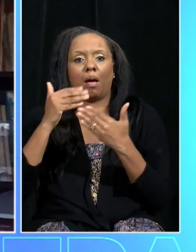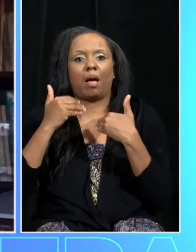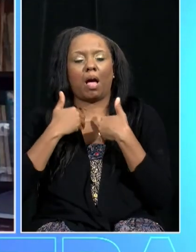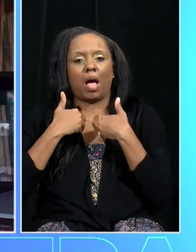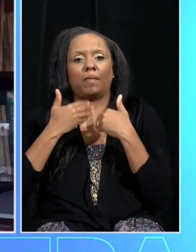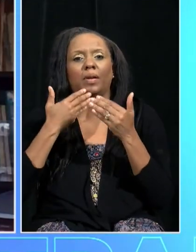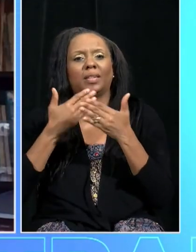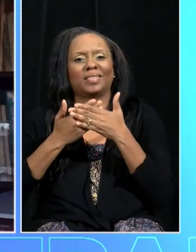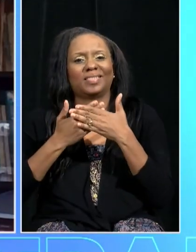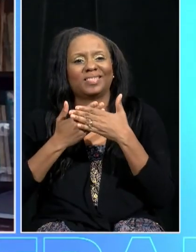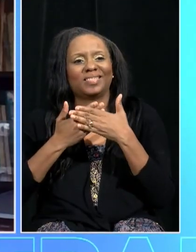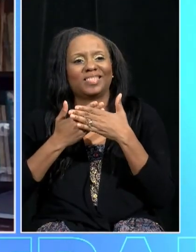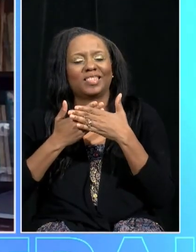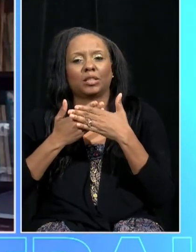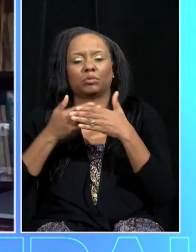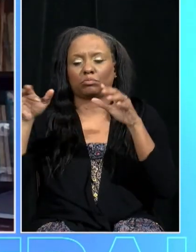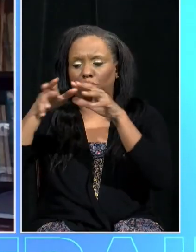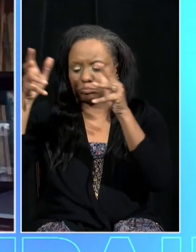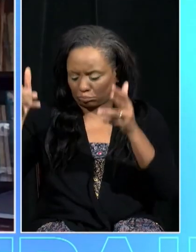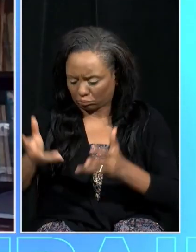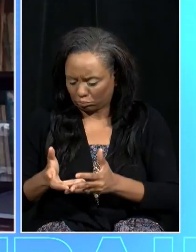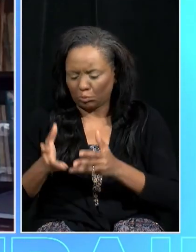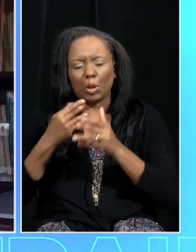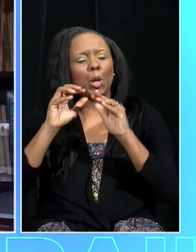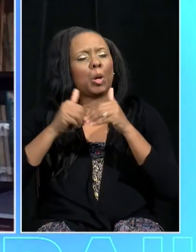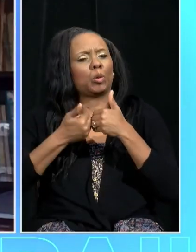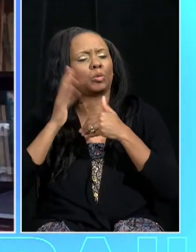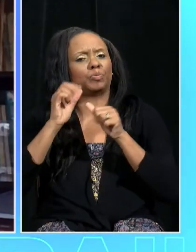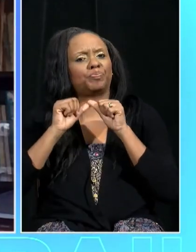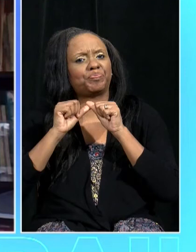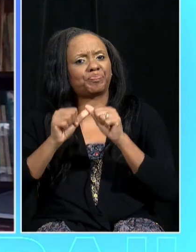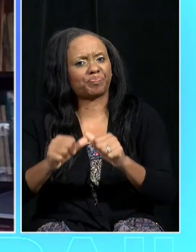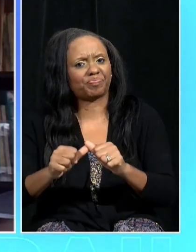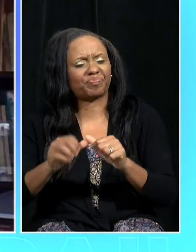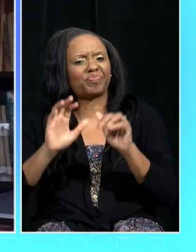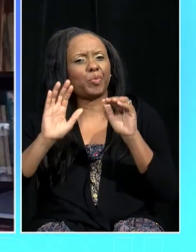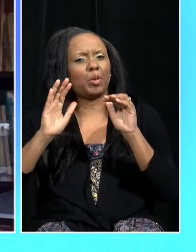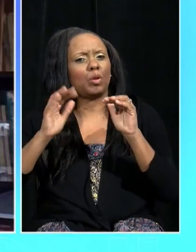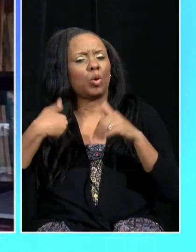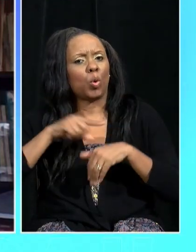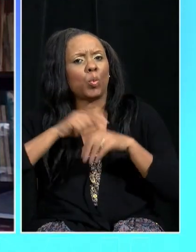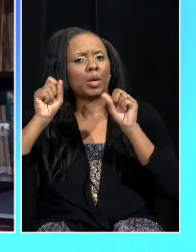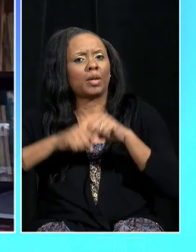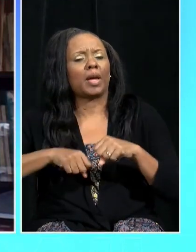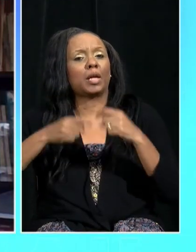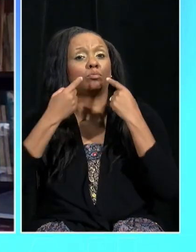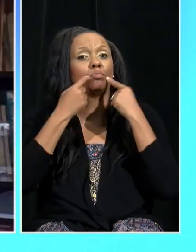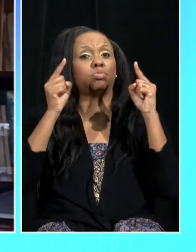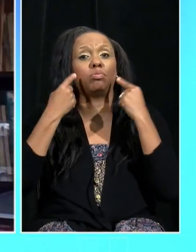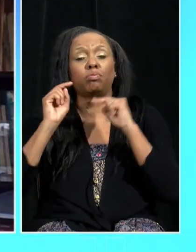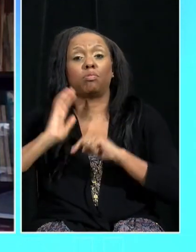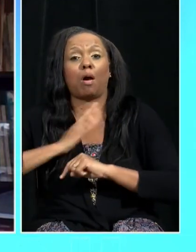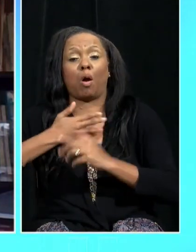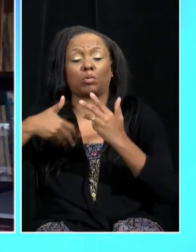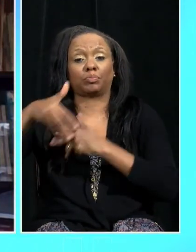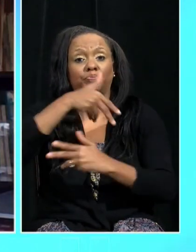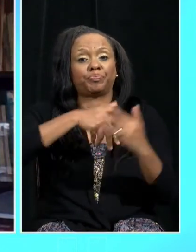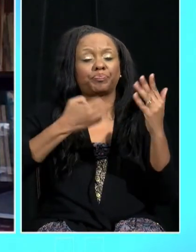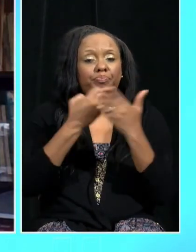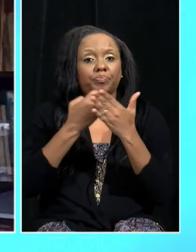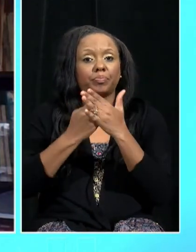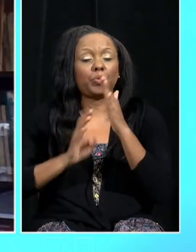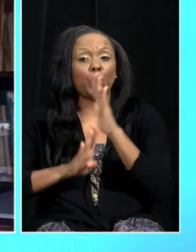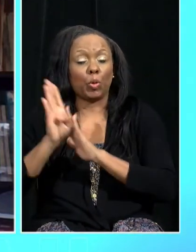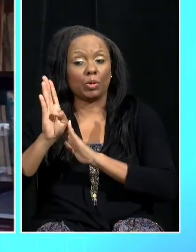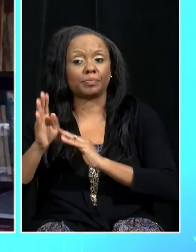and solid wicket, I think, will go a long way to allowing us to achieve our socio-economic development goals. Thank you very